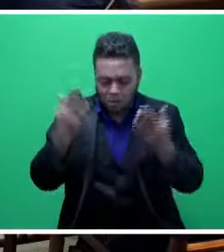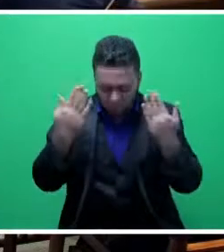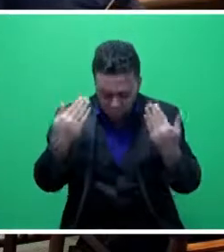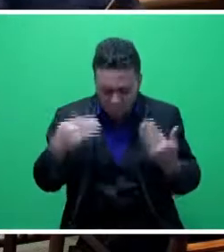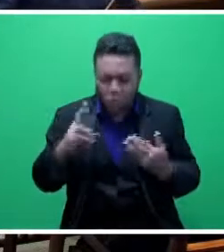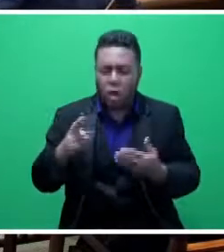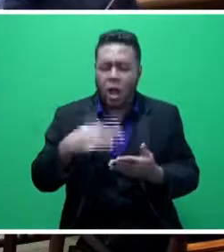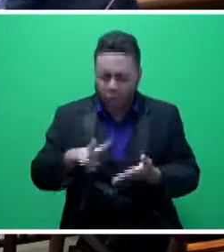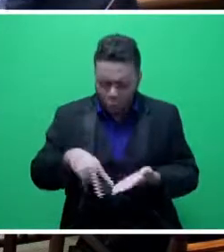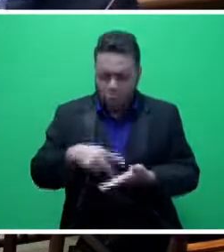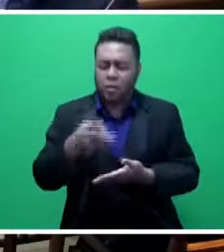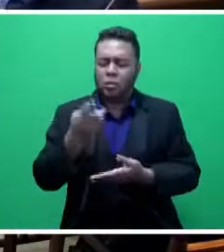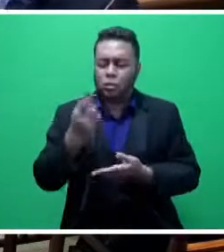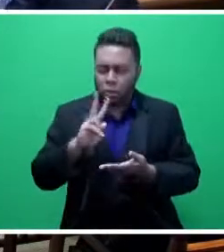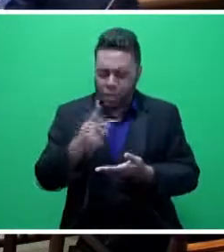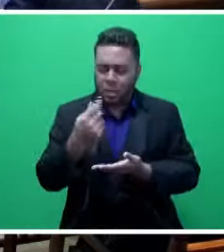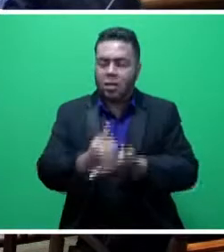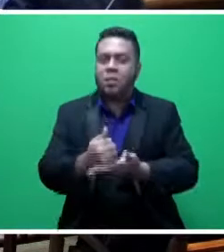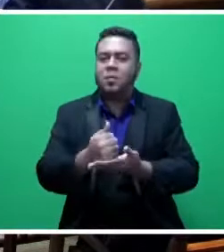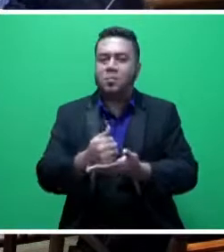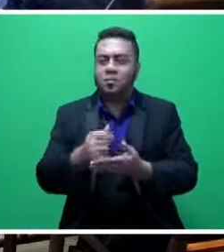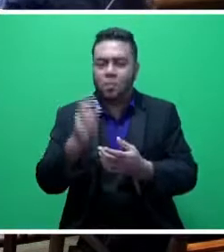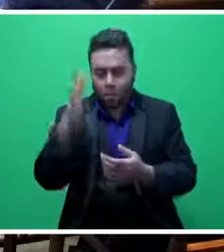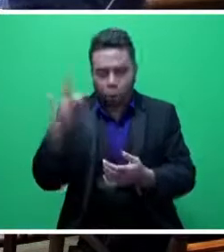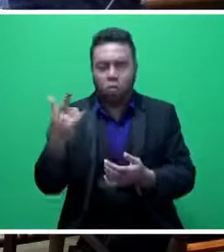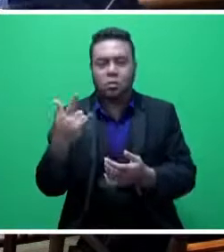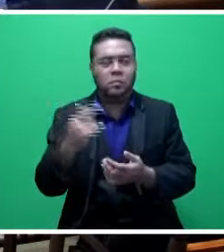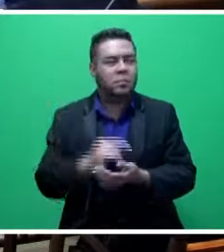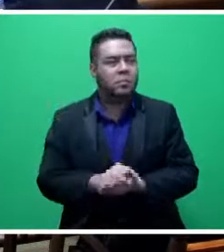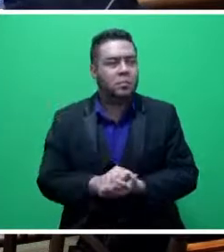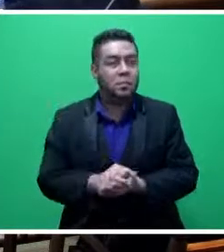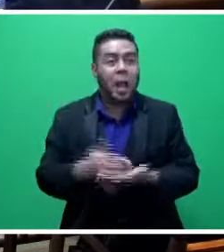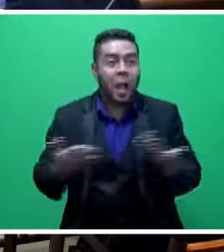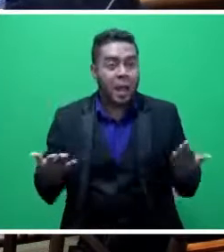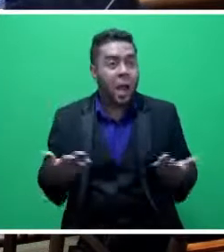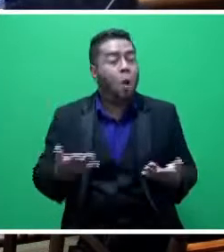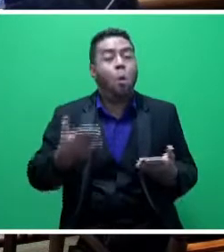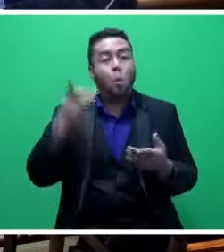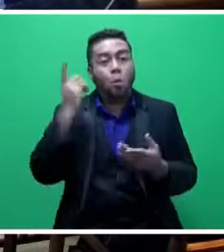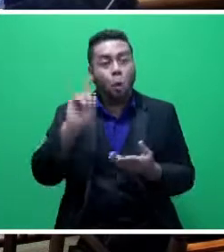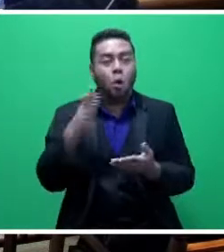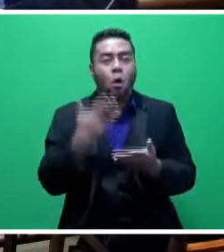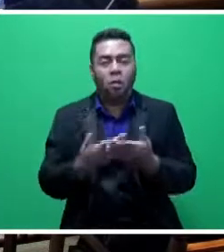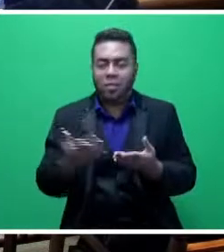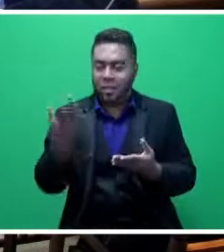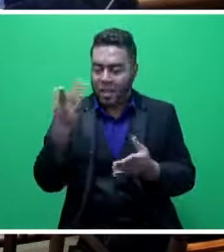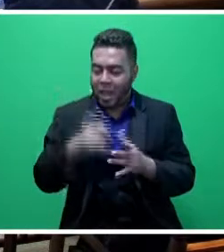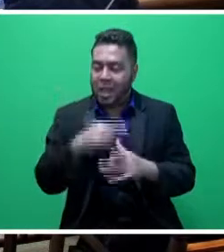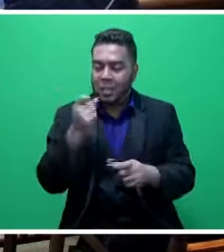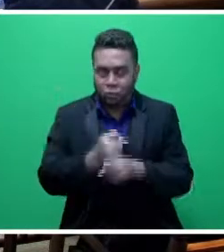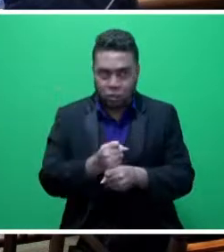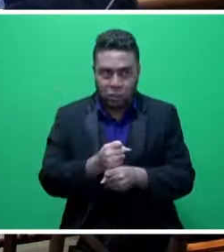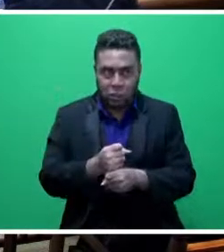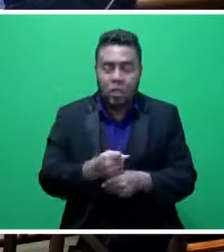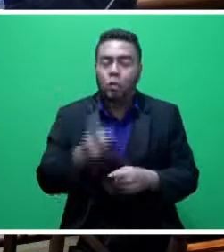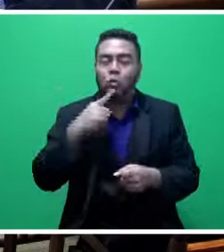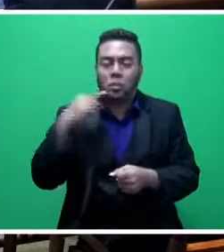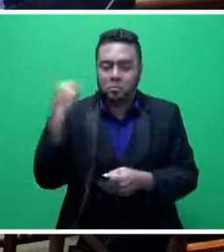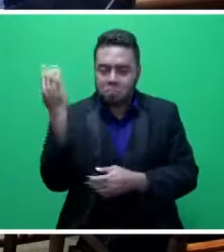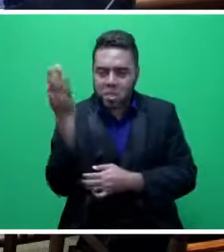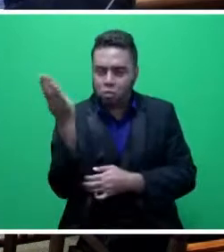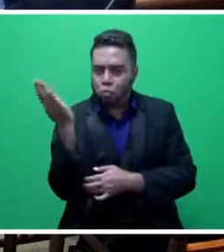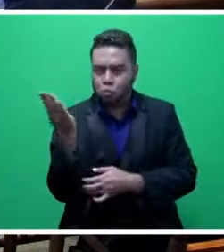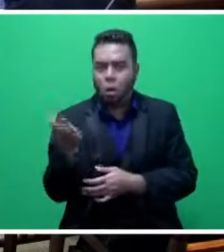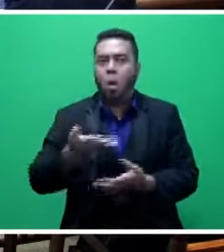Honourable Speaker, sir, I beg to second the motion. I now call on the Honourable Attorney General to speak to his